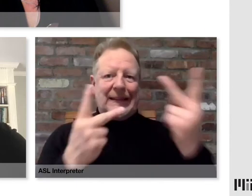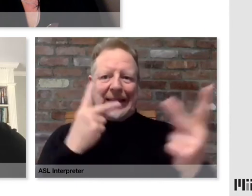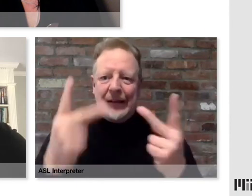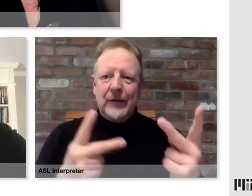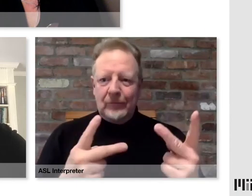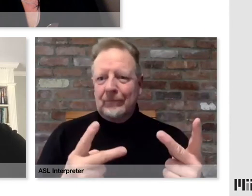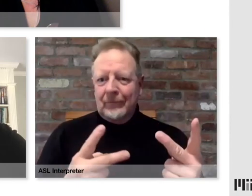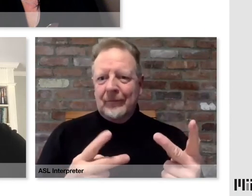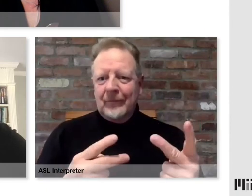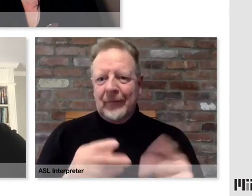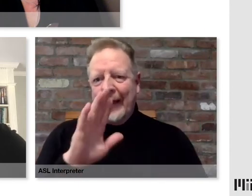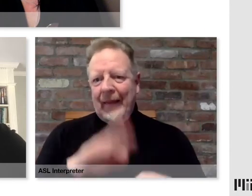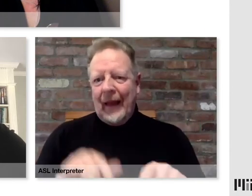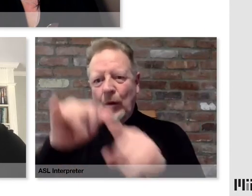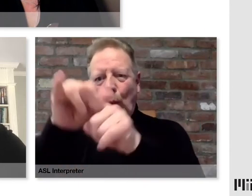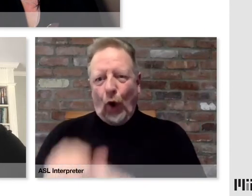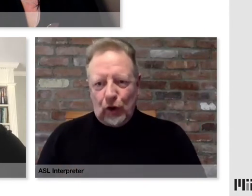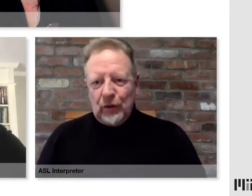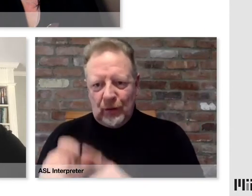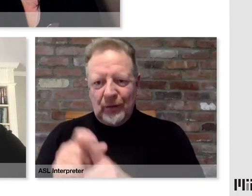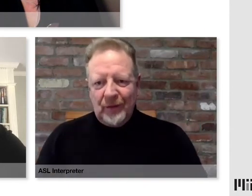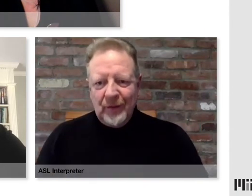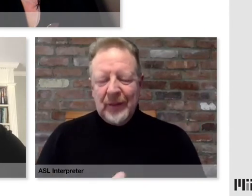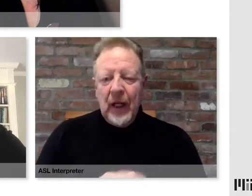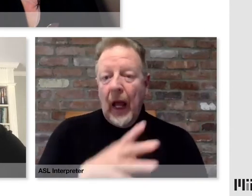Mm-hmm. Although I also